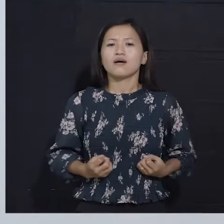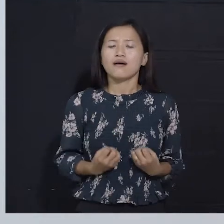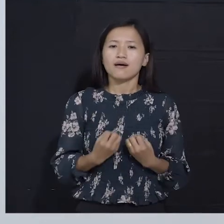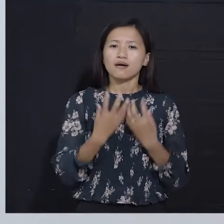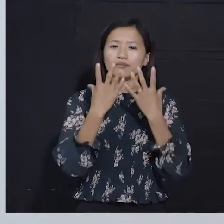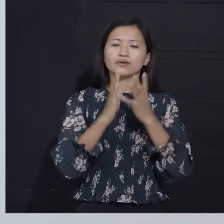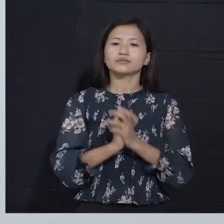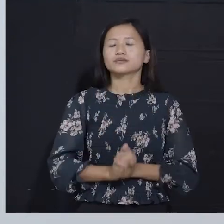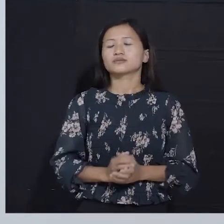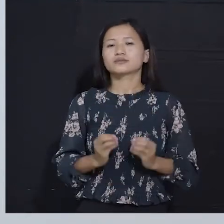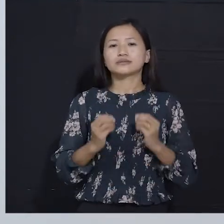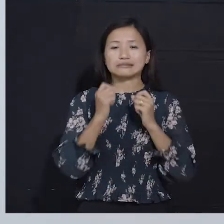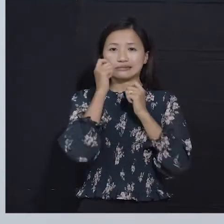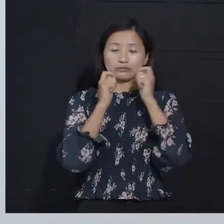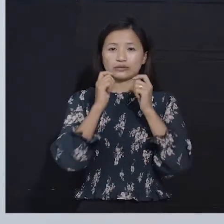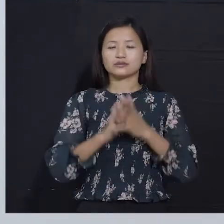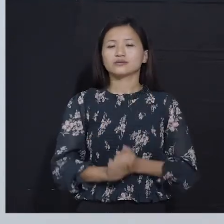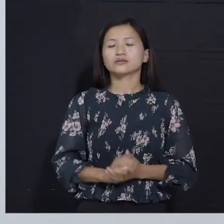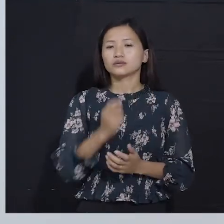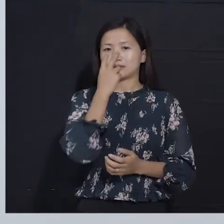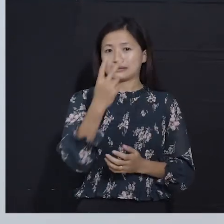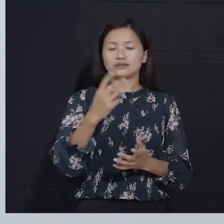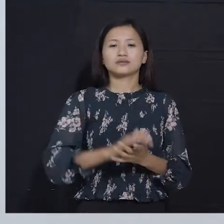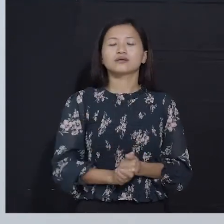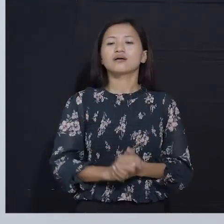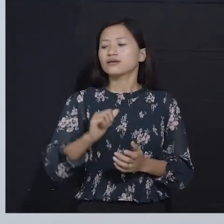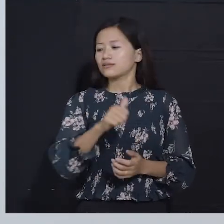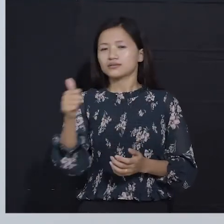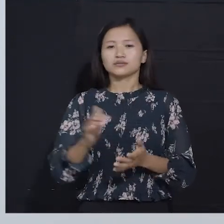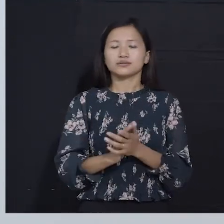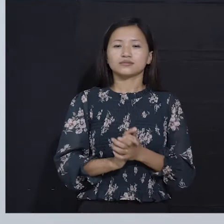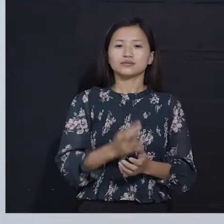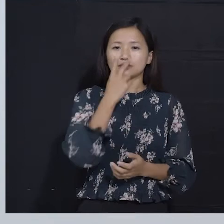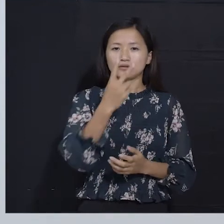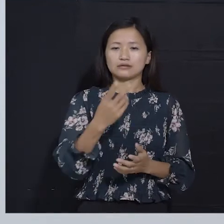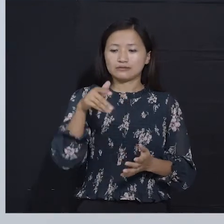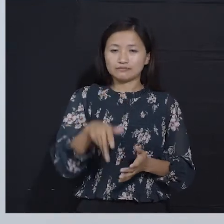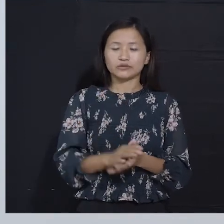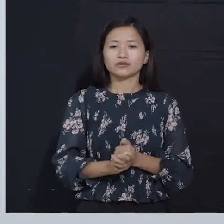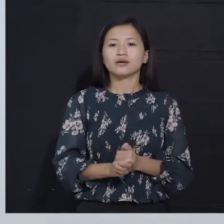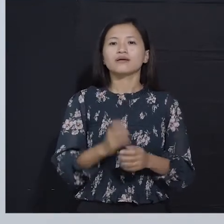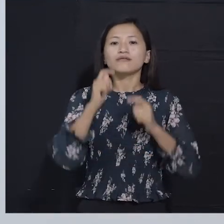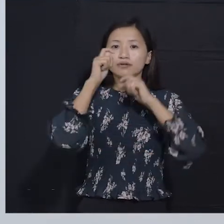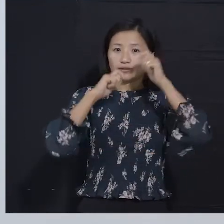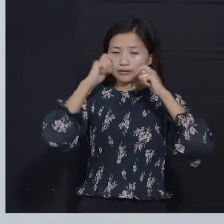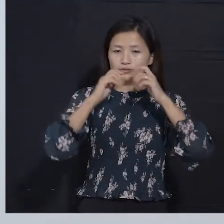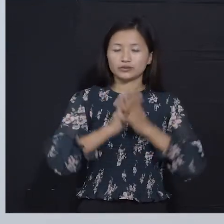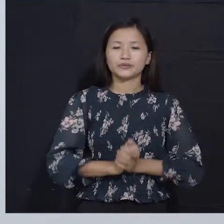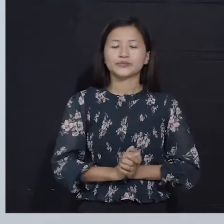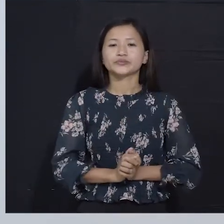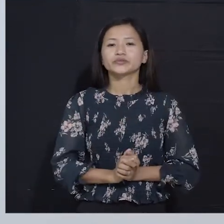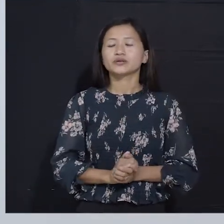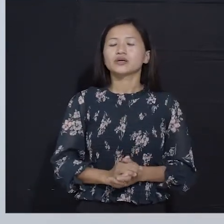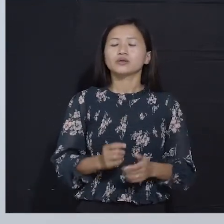even if you do not express it, you can see it, others can see it through your expressions. So we will also be coming across the